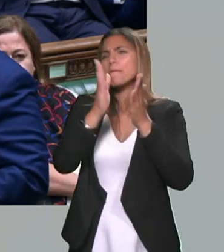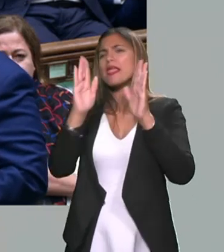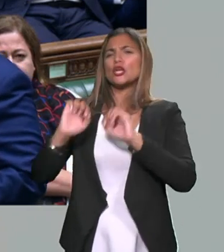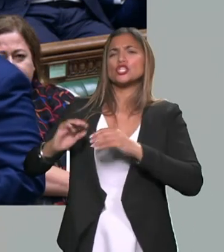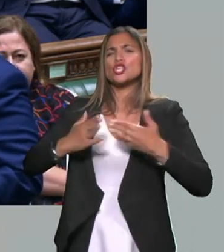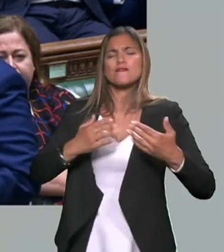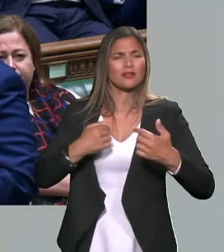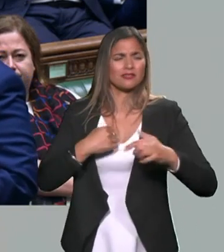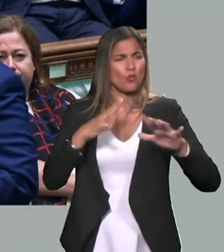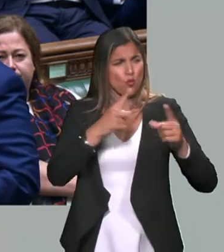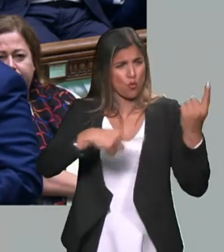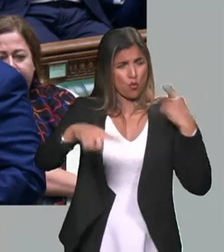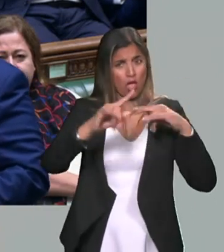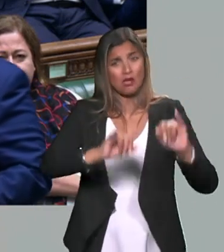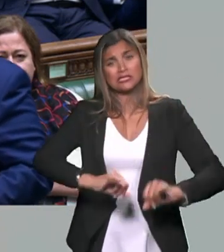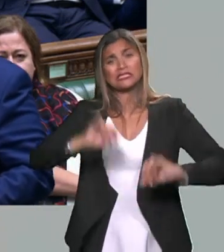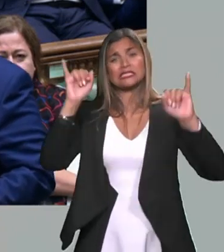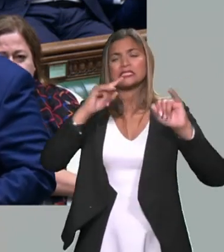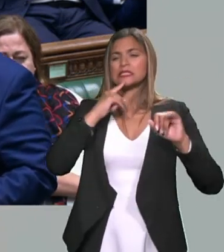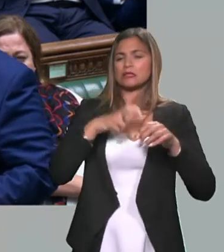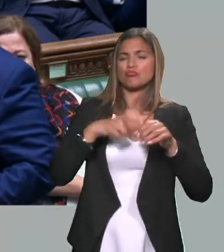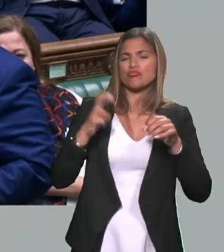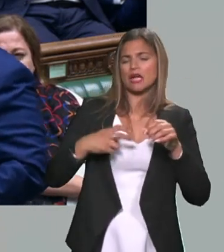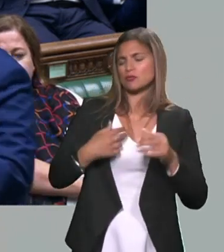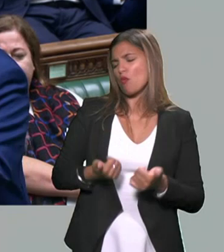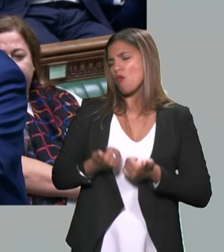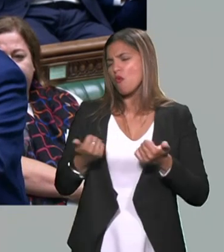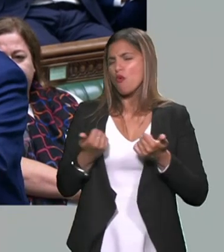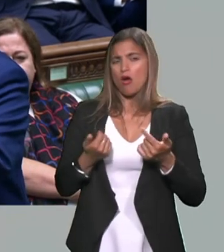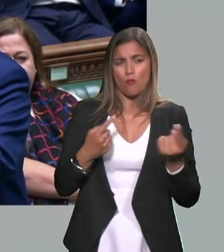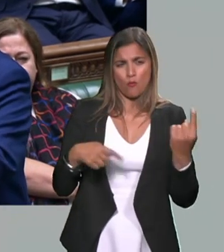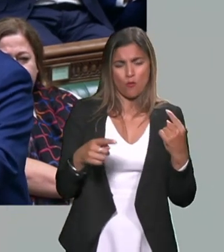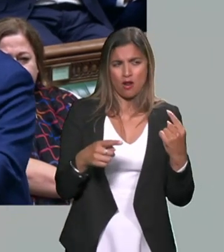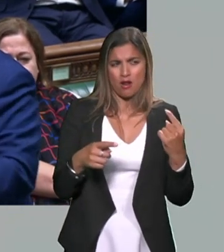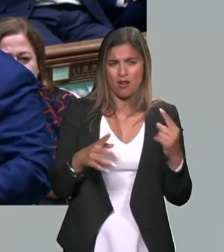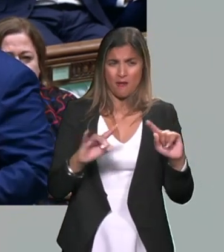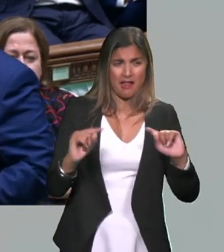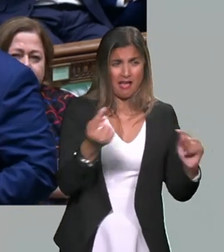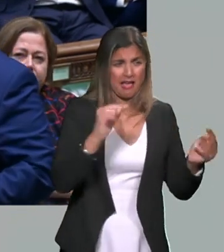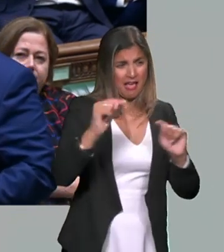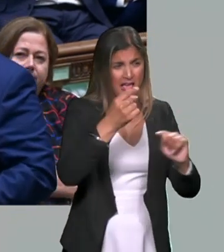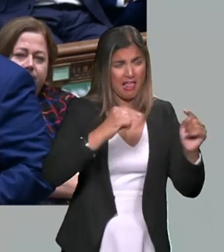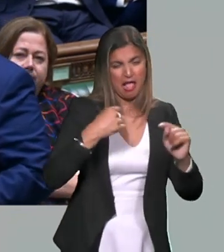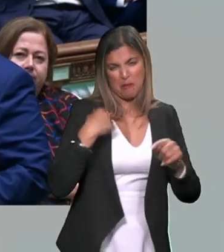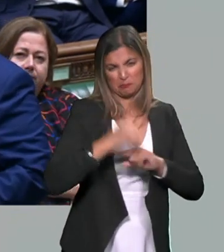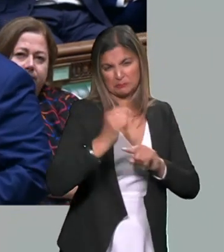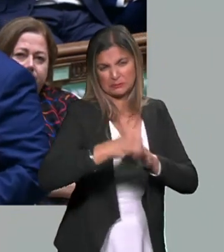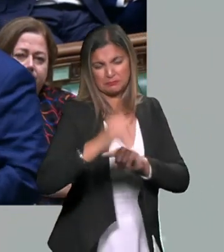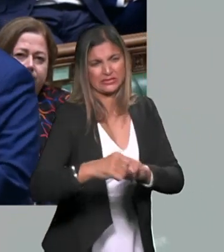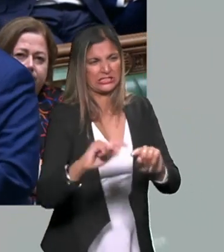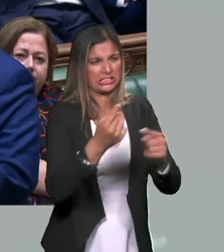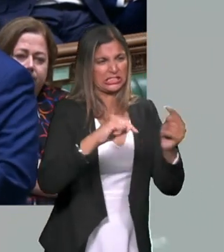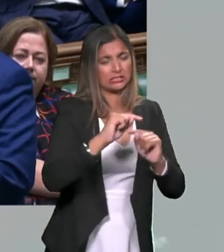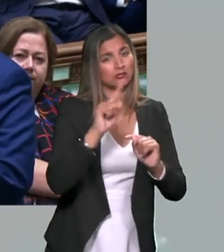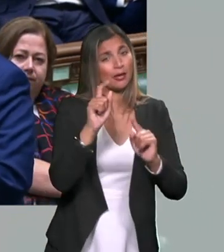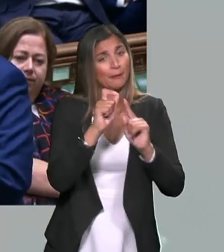extreme Brexit costing the economy billions. Is the real reason that the Prime Minister won't endorse